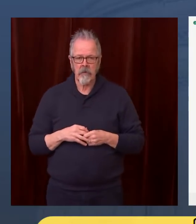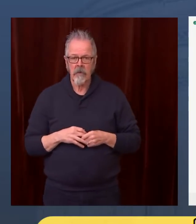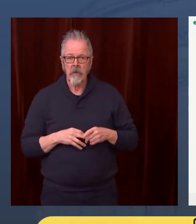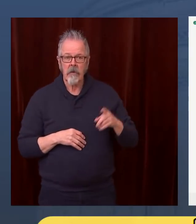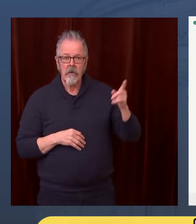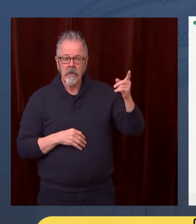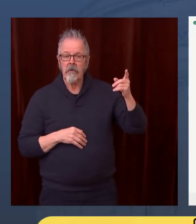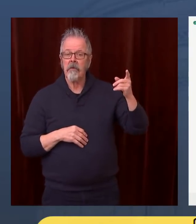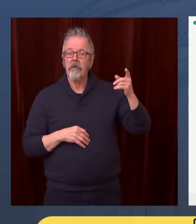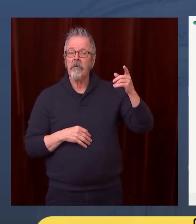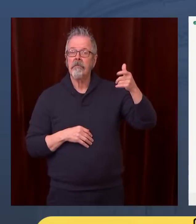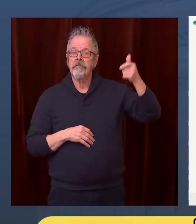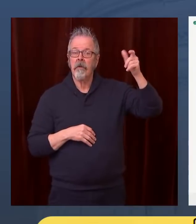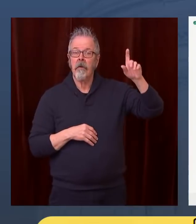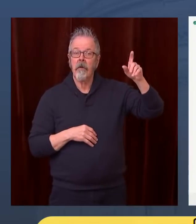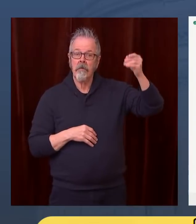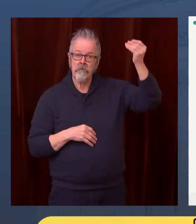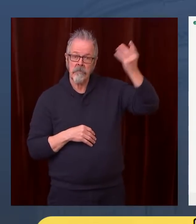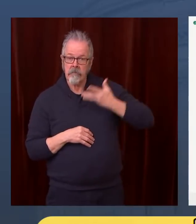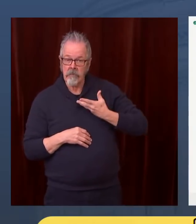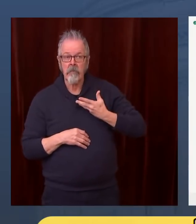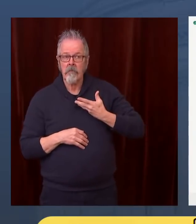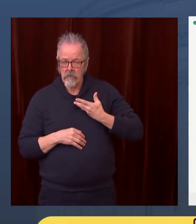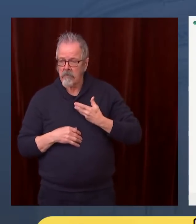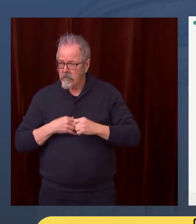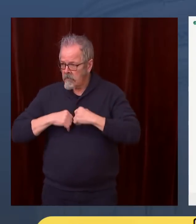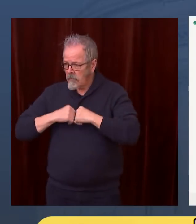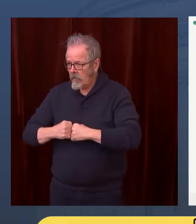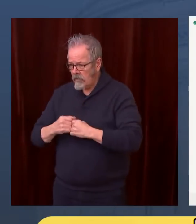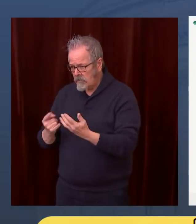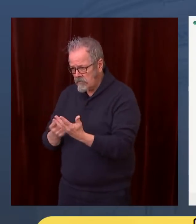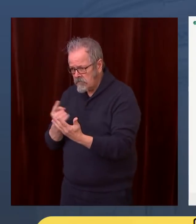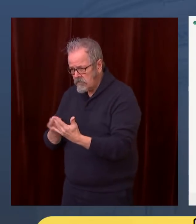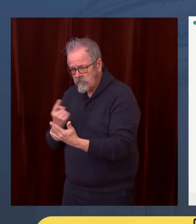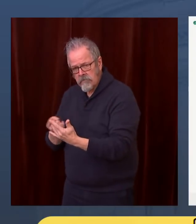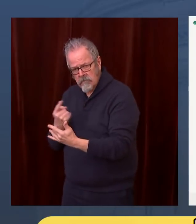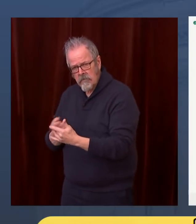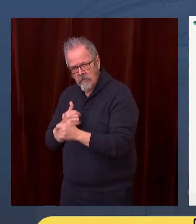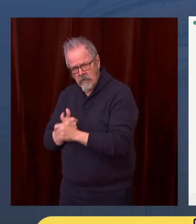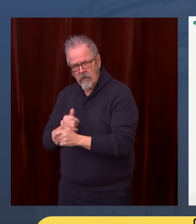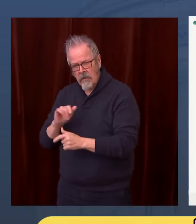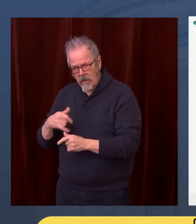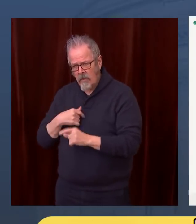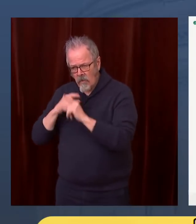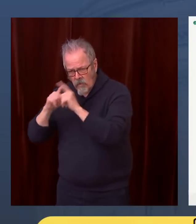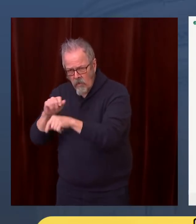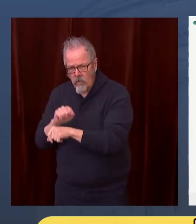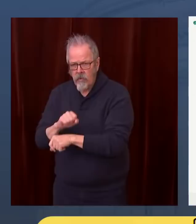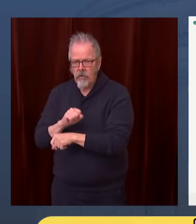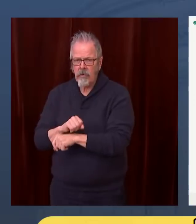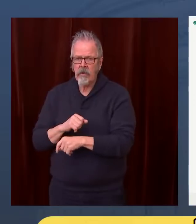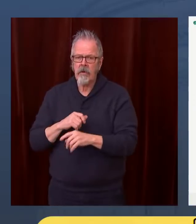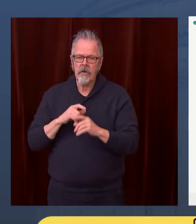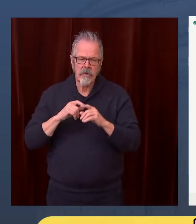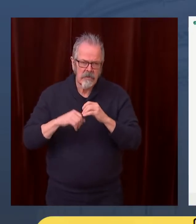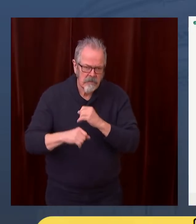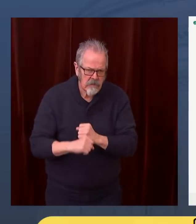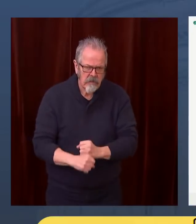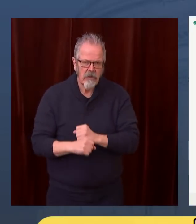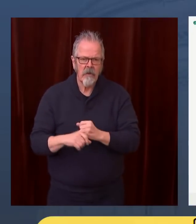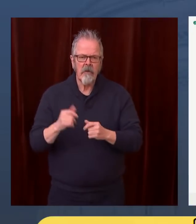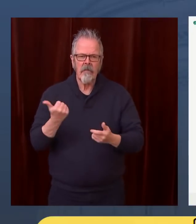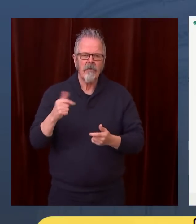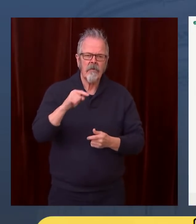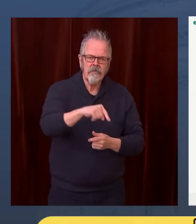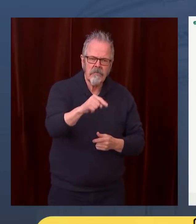with tools to be able to move forward to protect themselves and to know how to protect themselves and the people around them. So